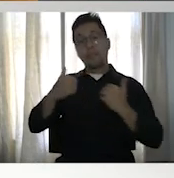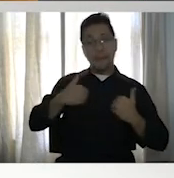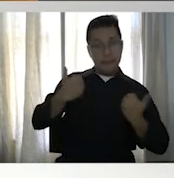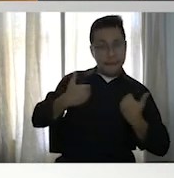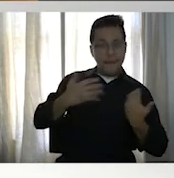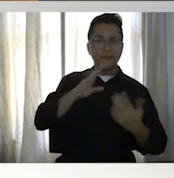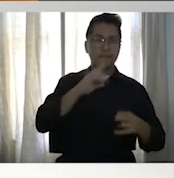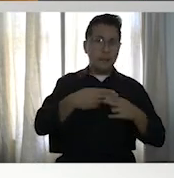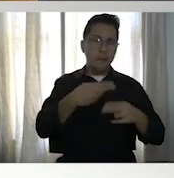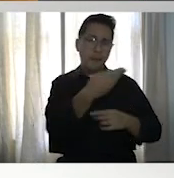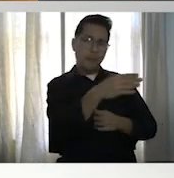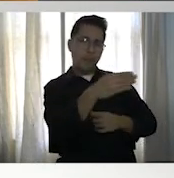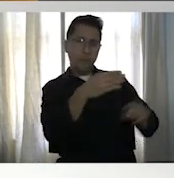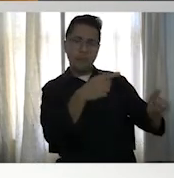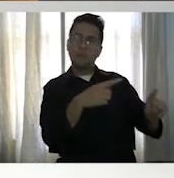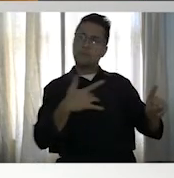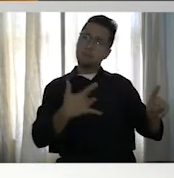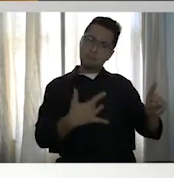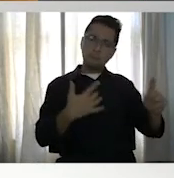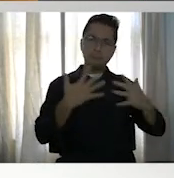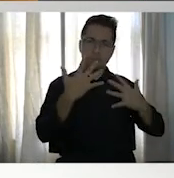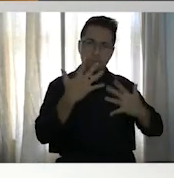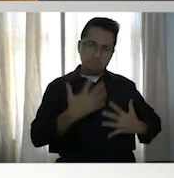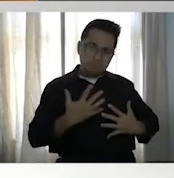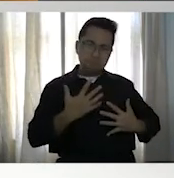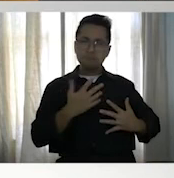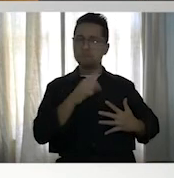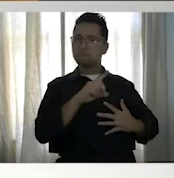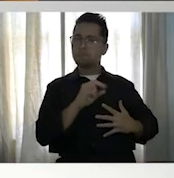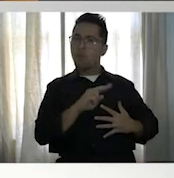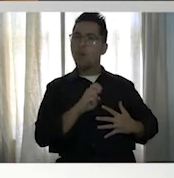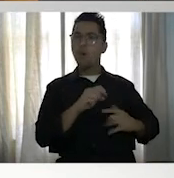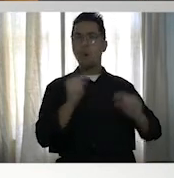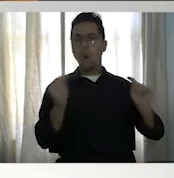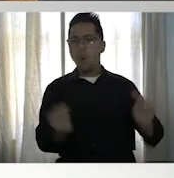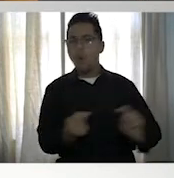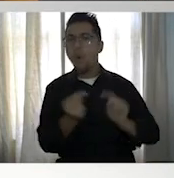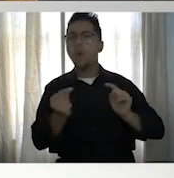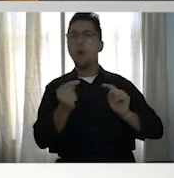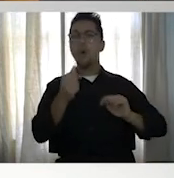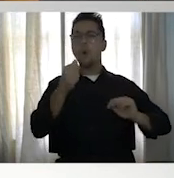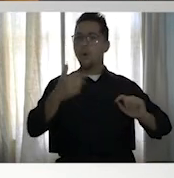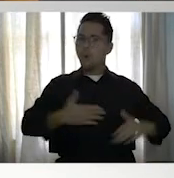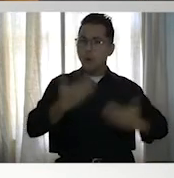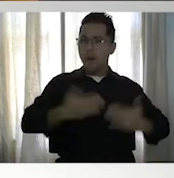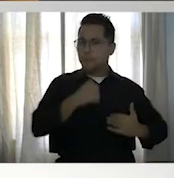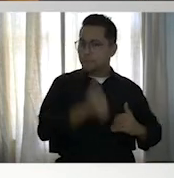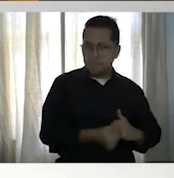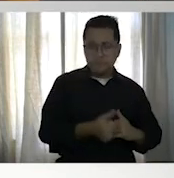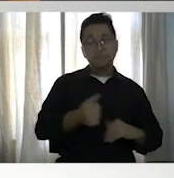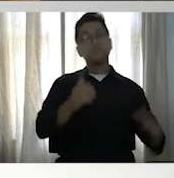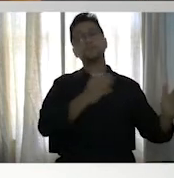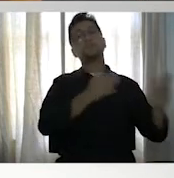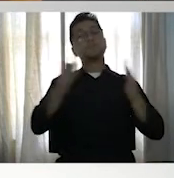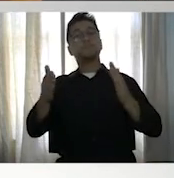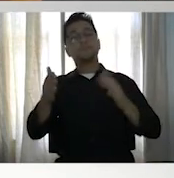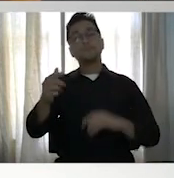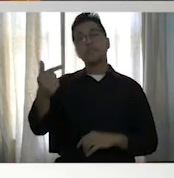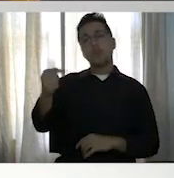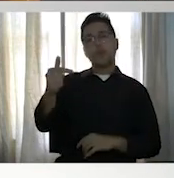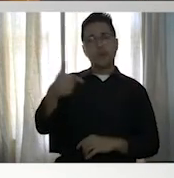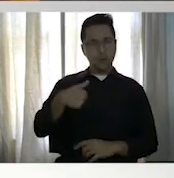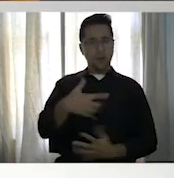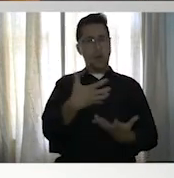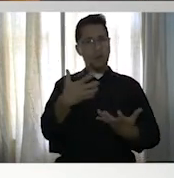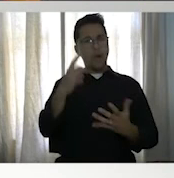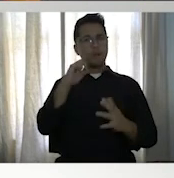we talk about the blue zone being sad, the sad zone, the hurt zone, the unhappy zone. The green zone is, of course, where we all